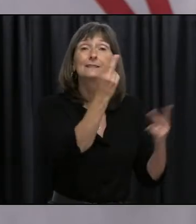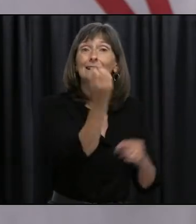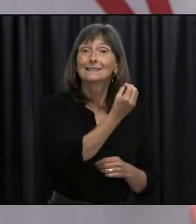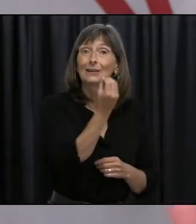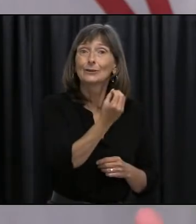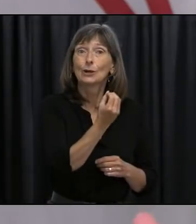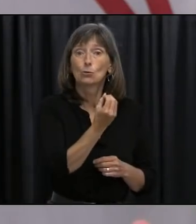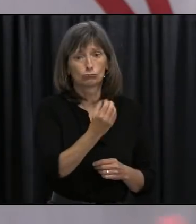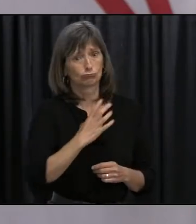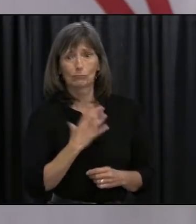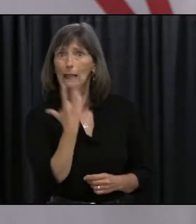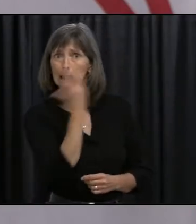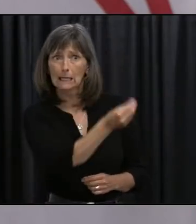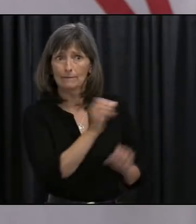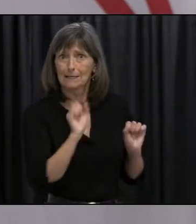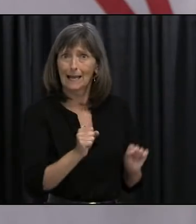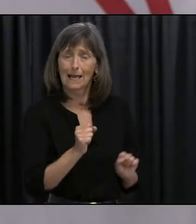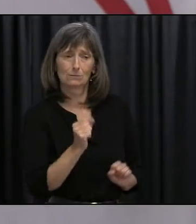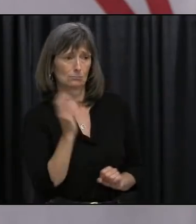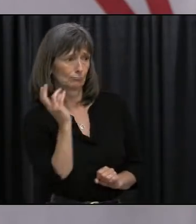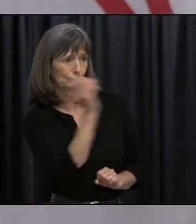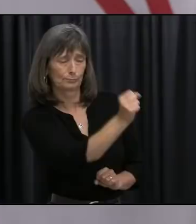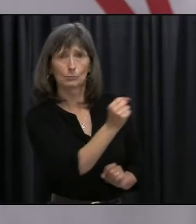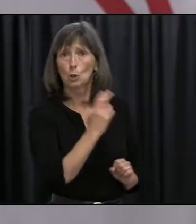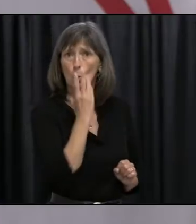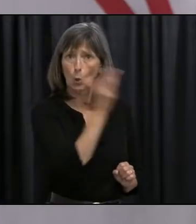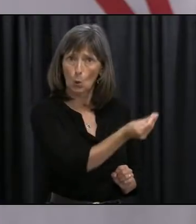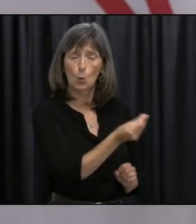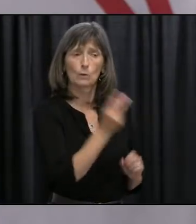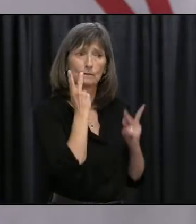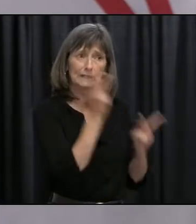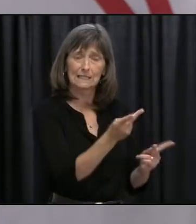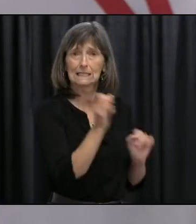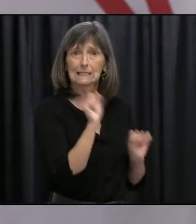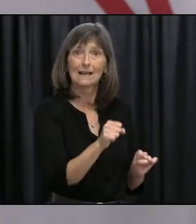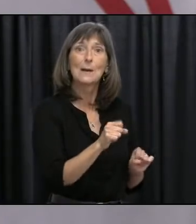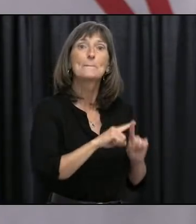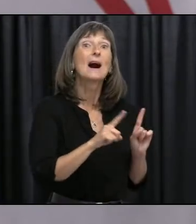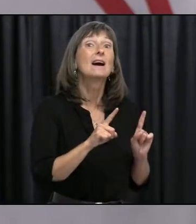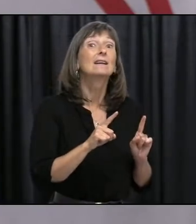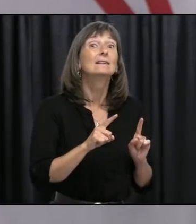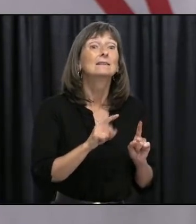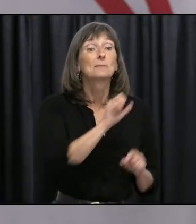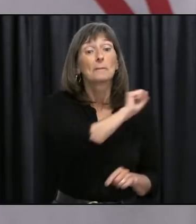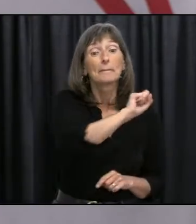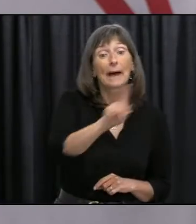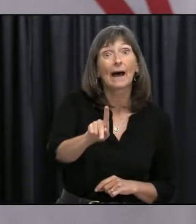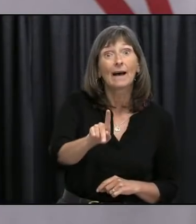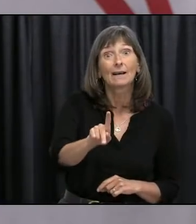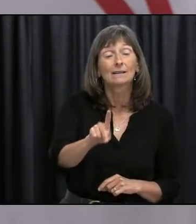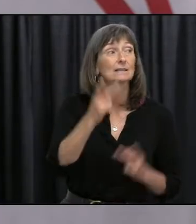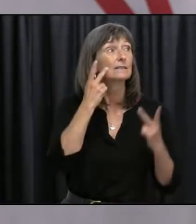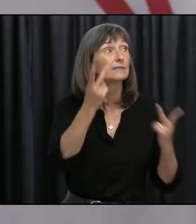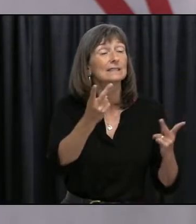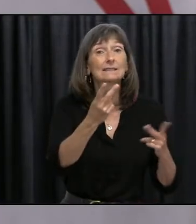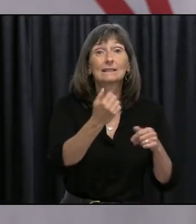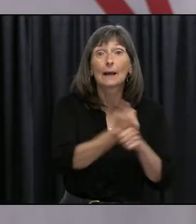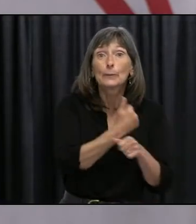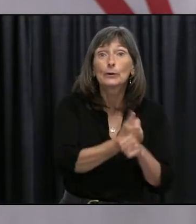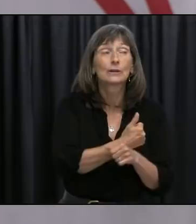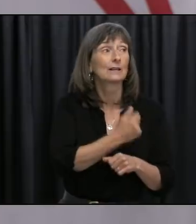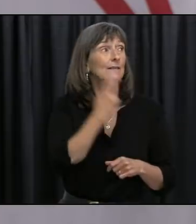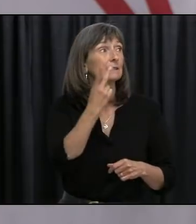leave. There's no restrictions on leaving. The restriction is when you come back. And it's still in place now. If you come back from a visit outside